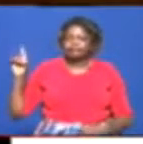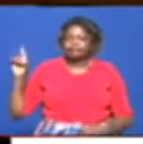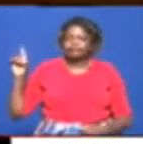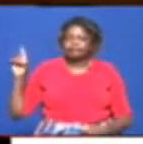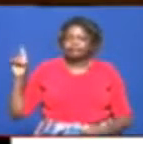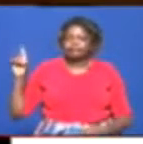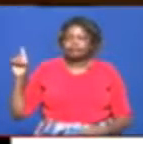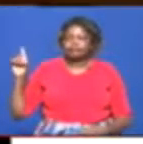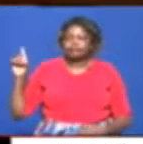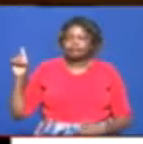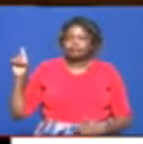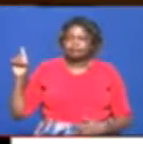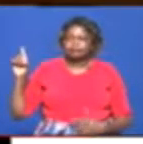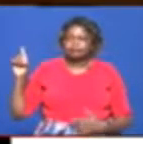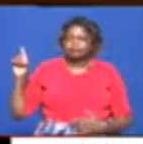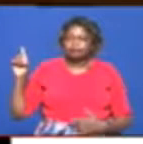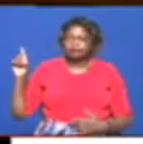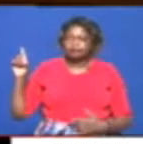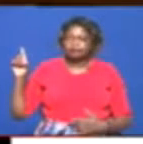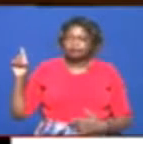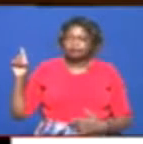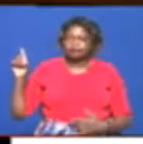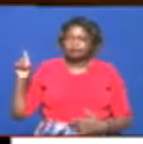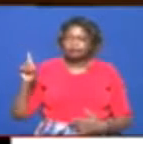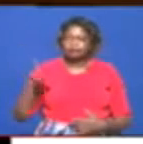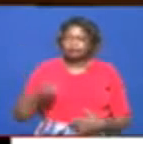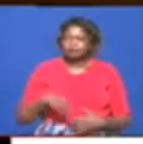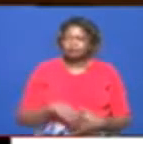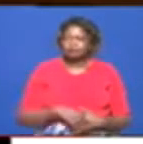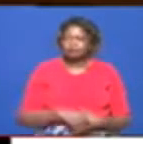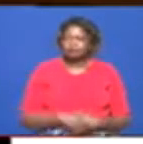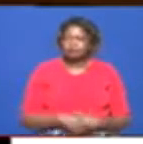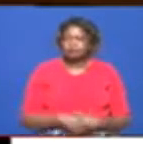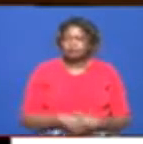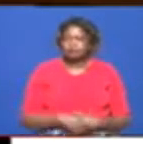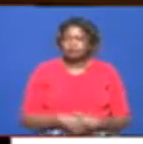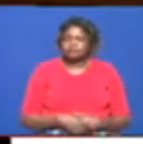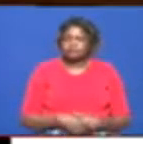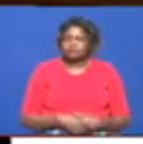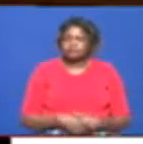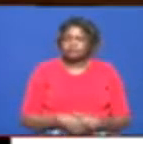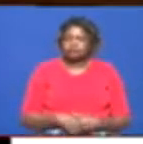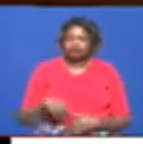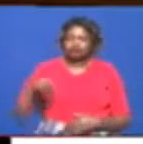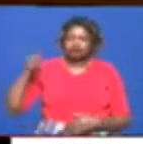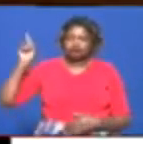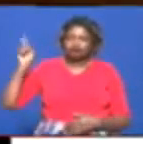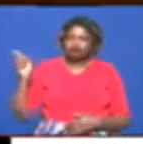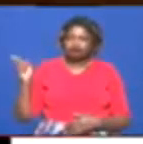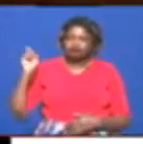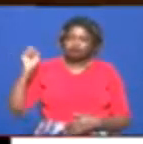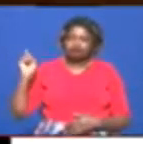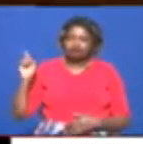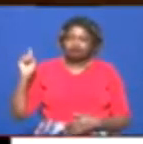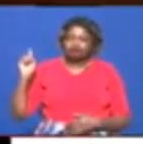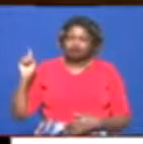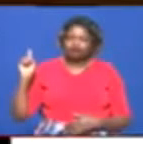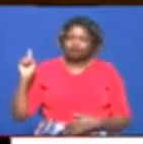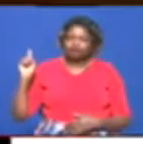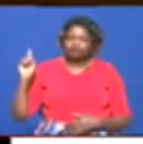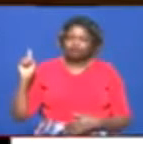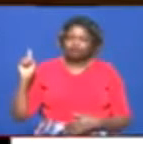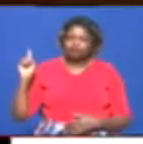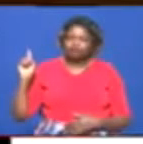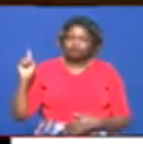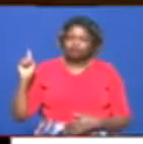772. Defilement 143, while rape, denial of opportunity, child abduction,